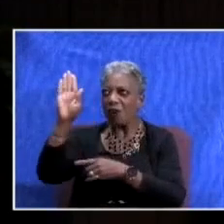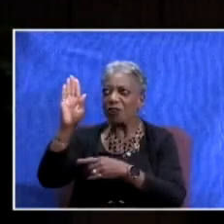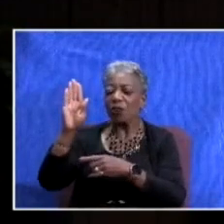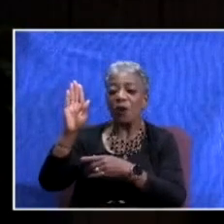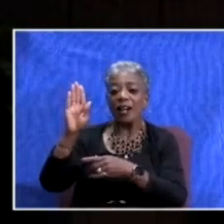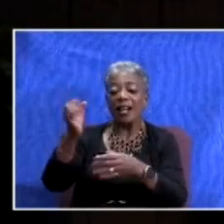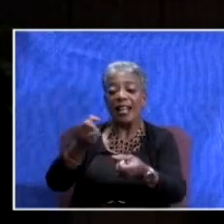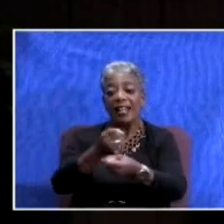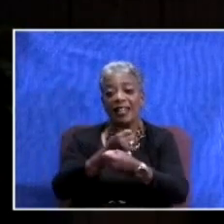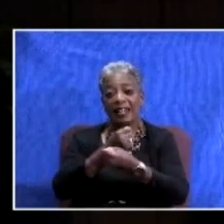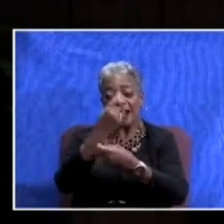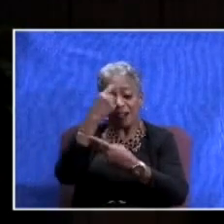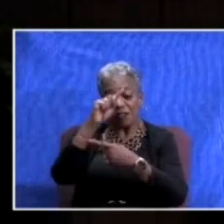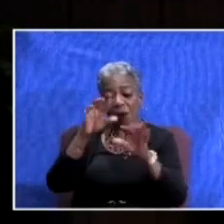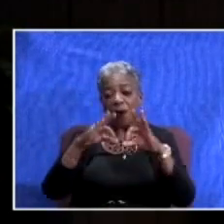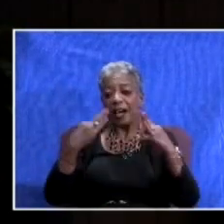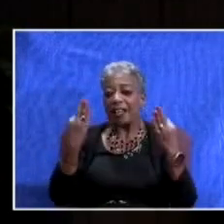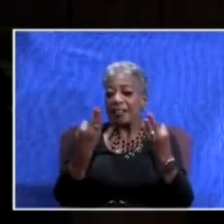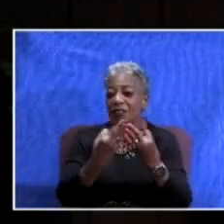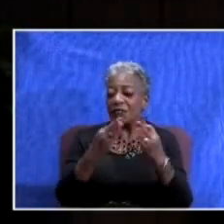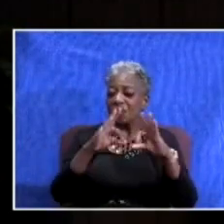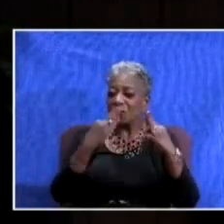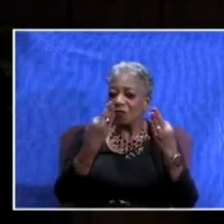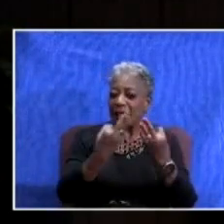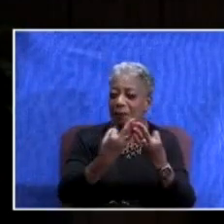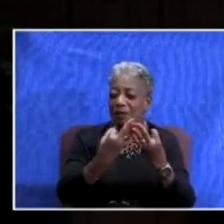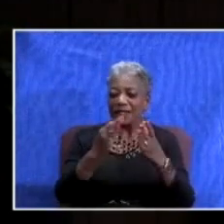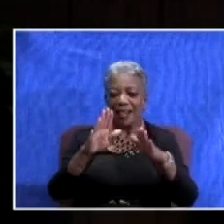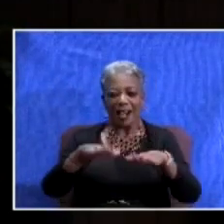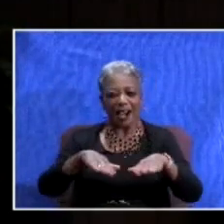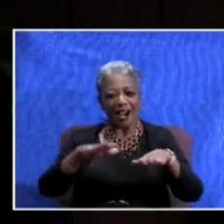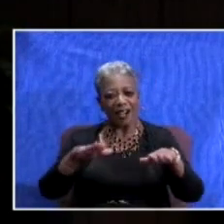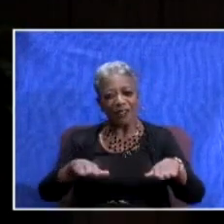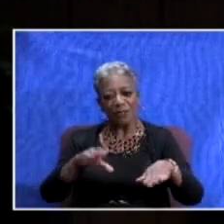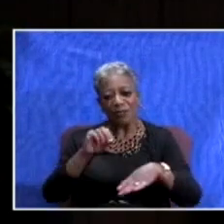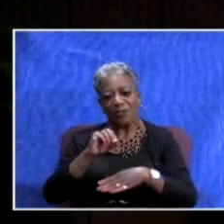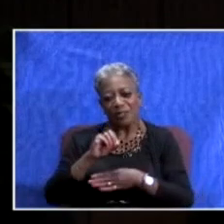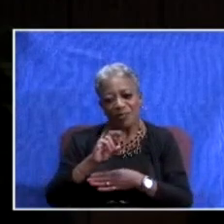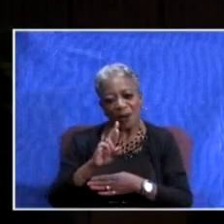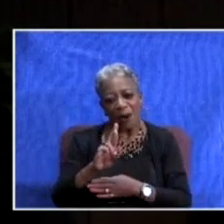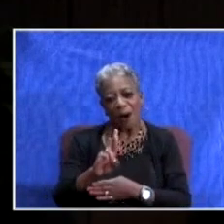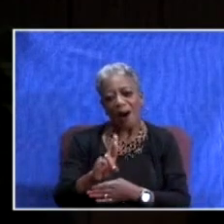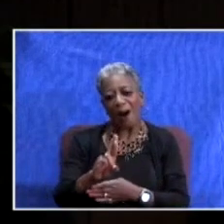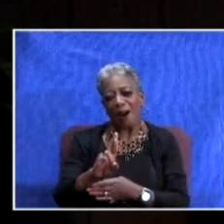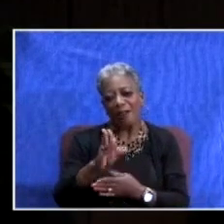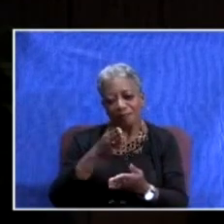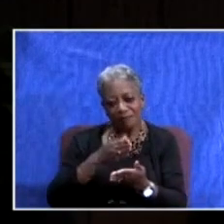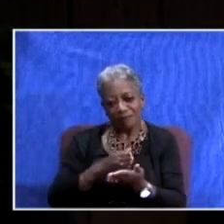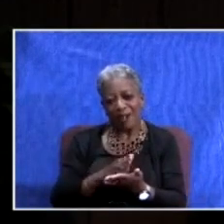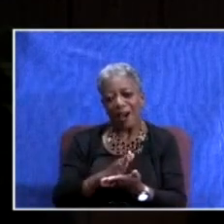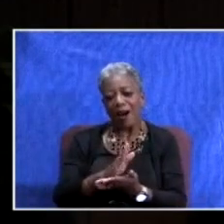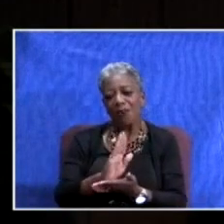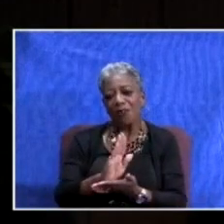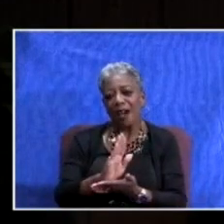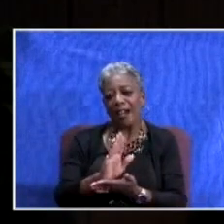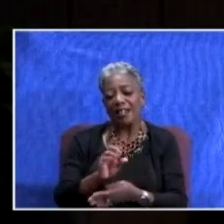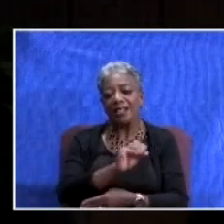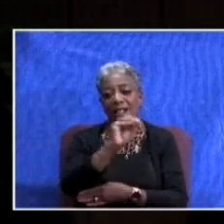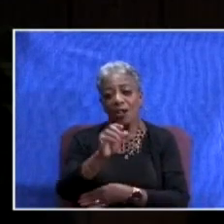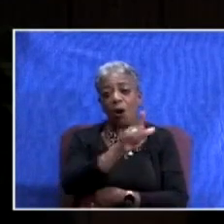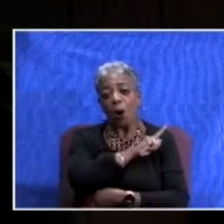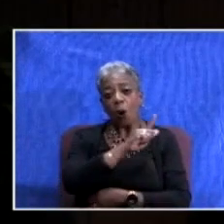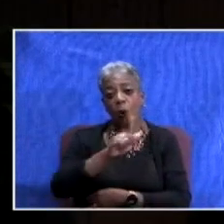families. Thank you that our children are okay. Oh God, you have been good to